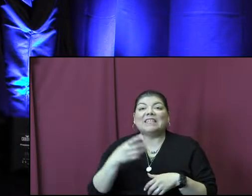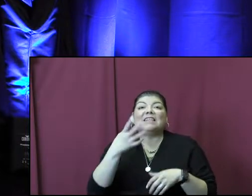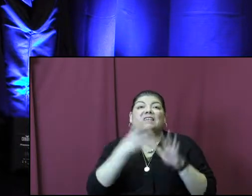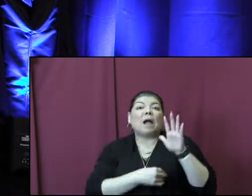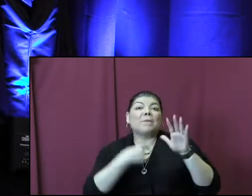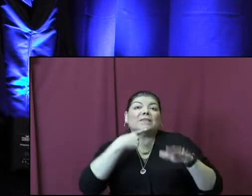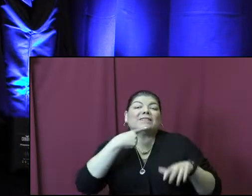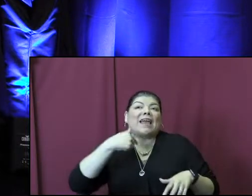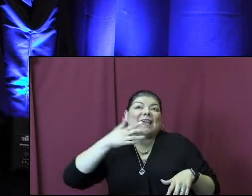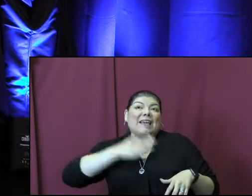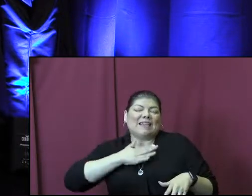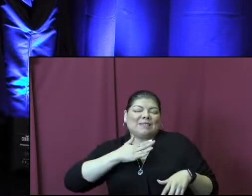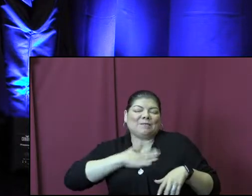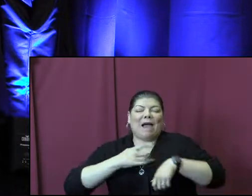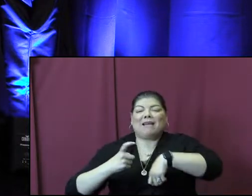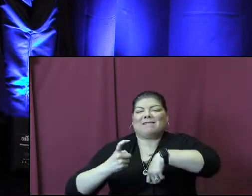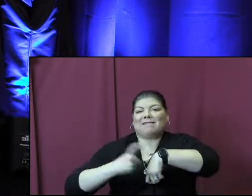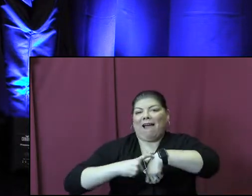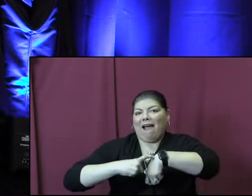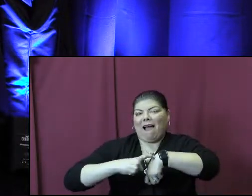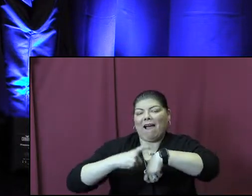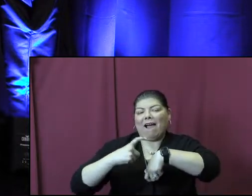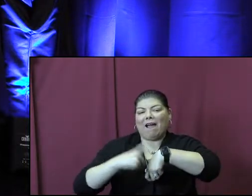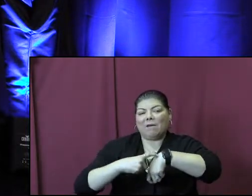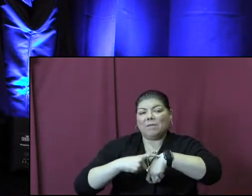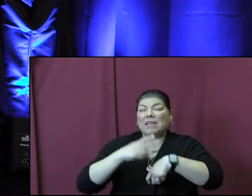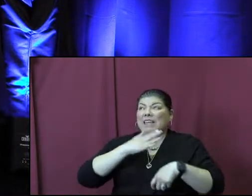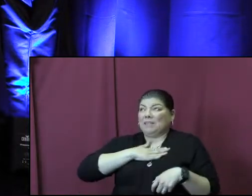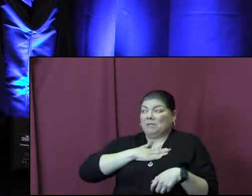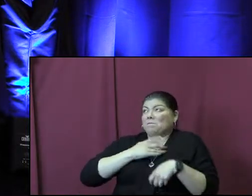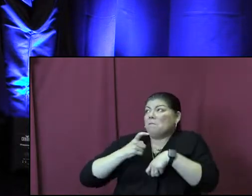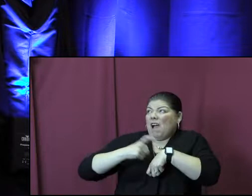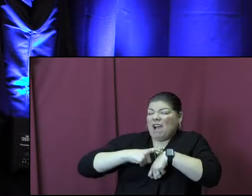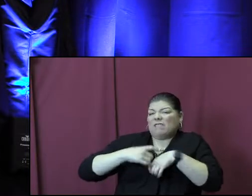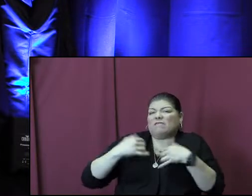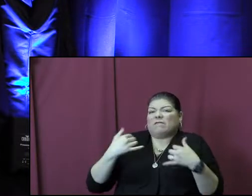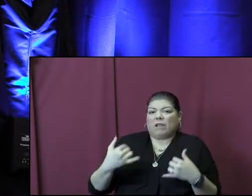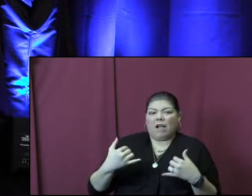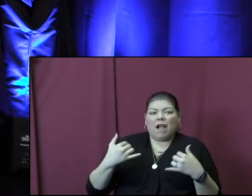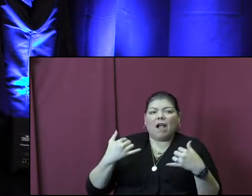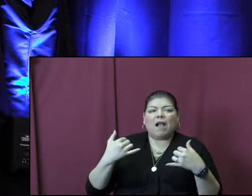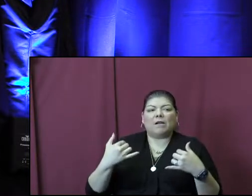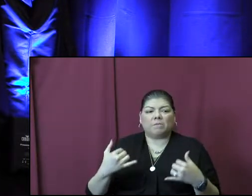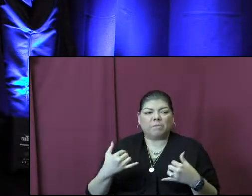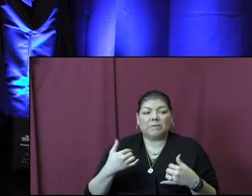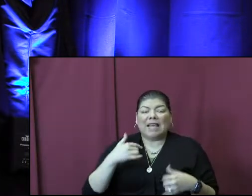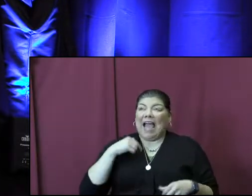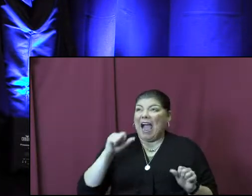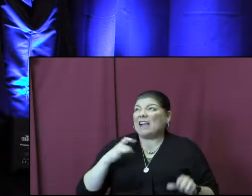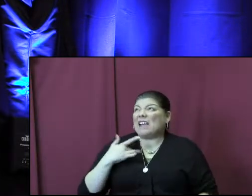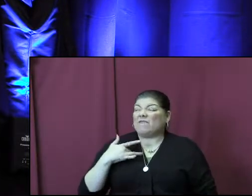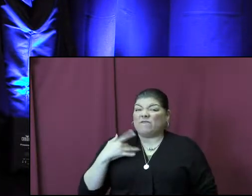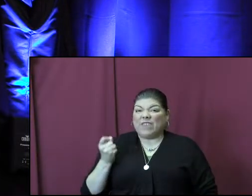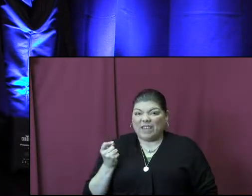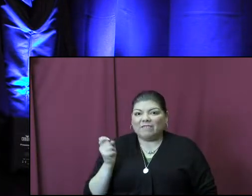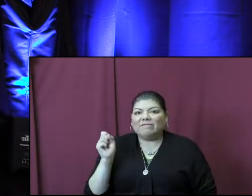Say, it's my time. It's my time. It's my time. It's my time. And I can